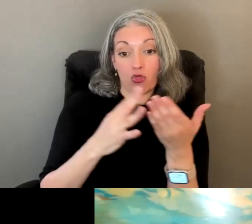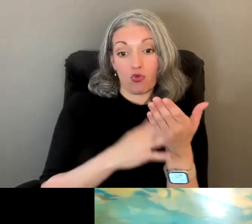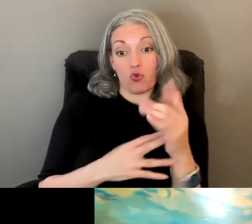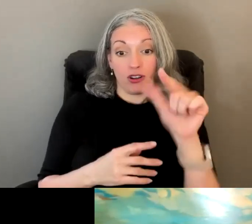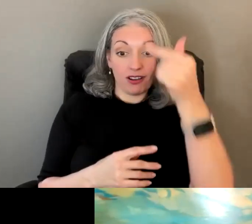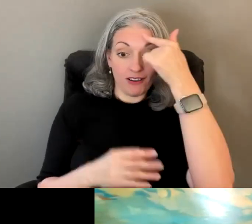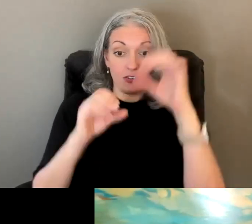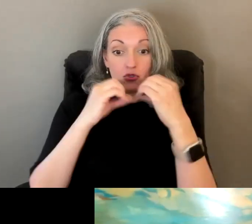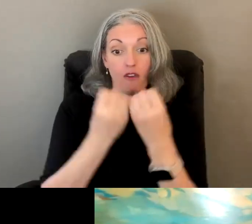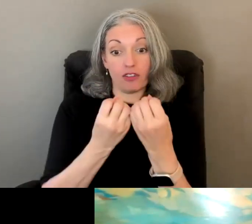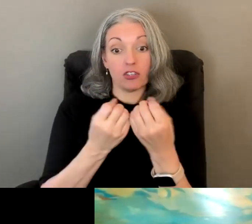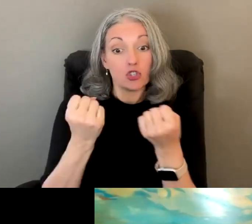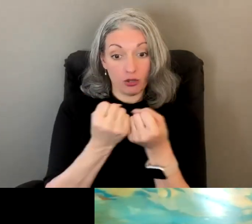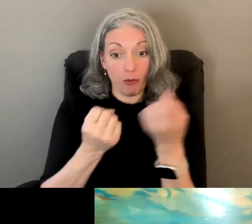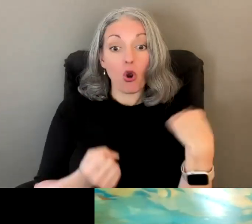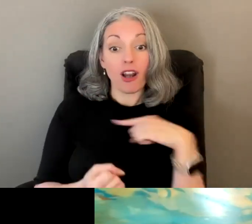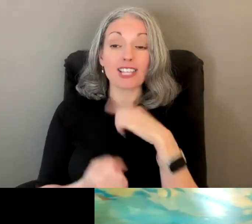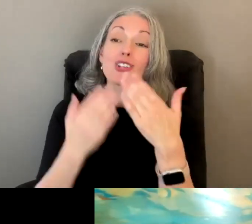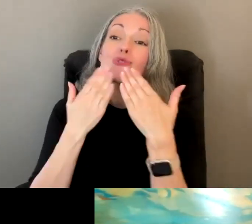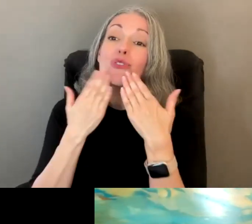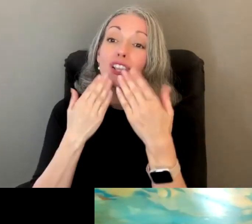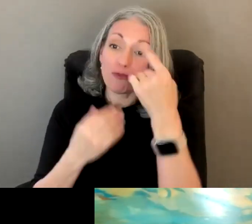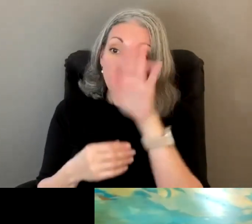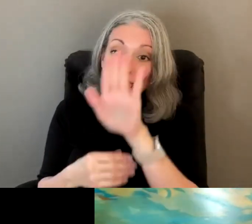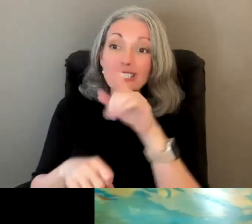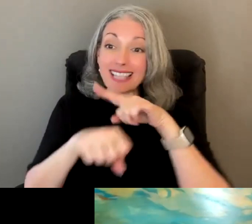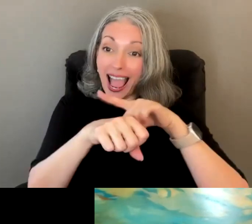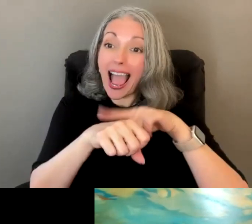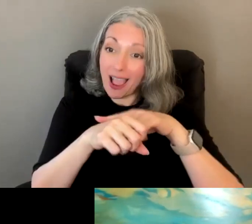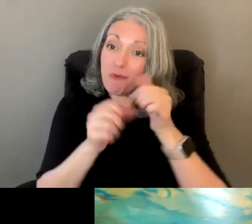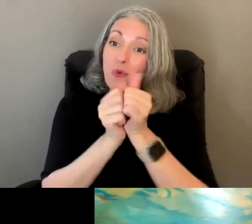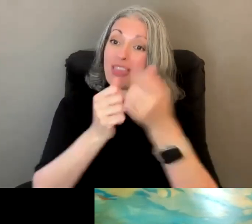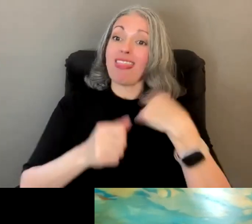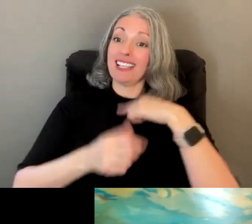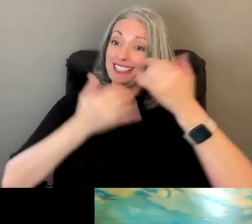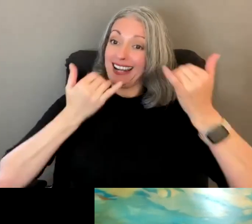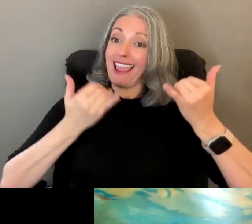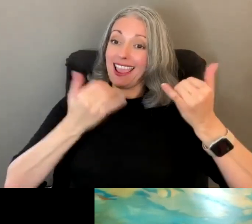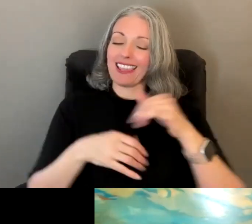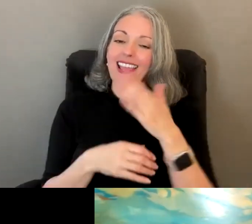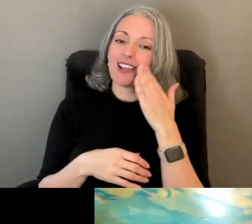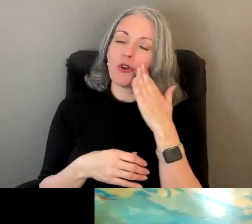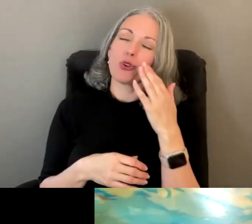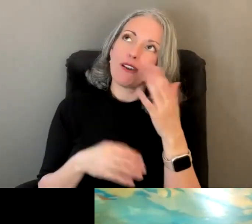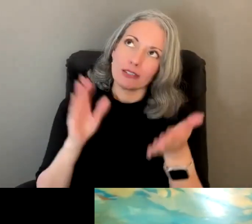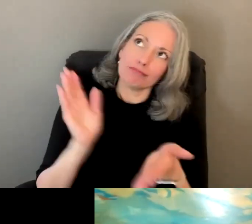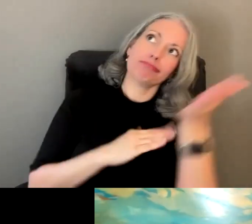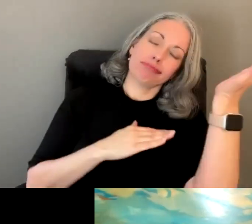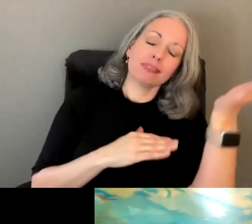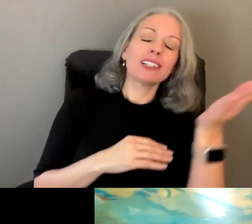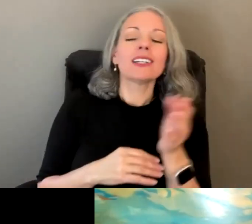the things we care about. So thanks for making time to be with us. And I'm sure you have to scoot off, and we